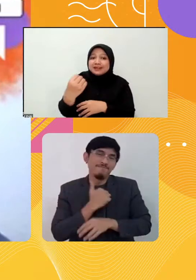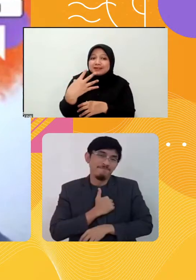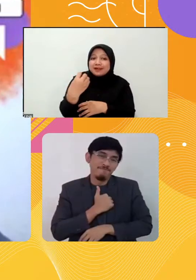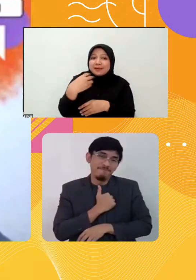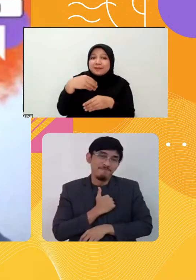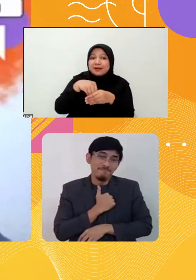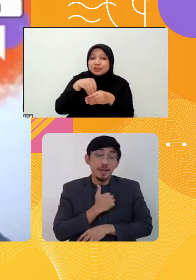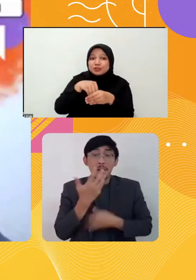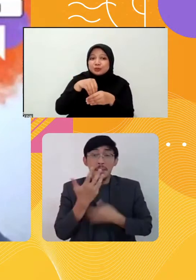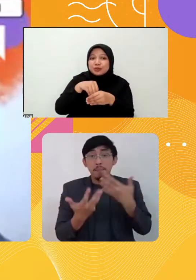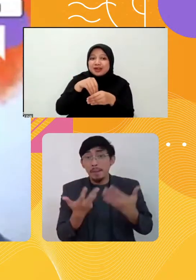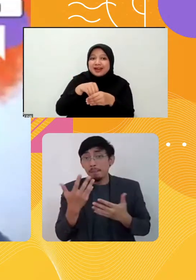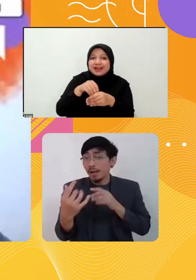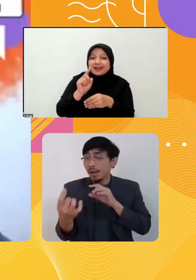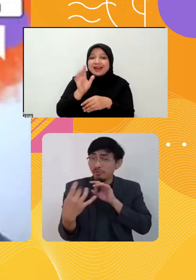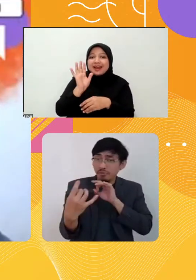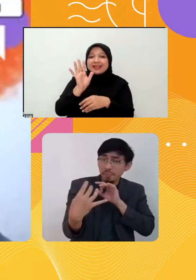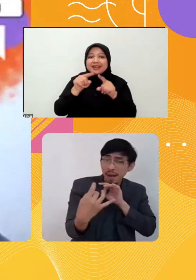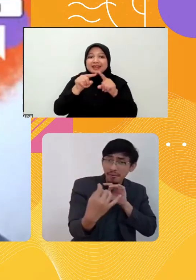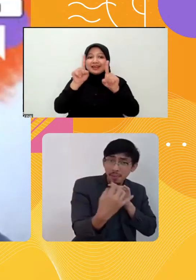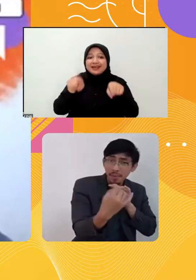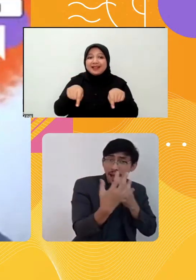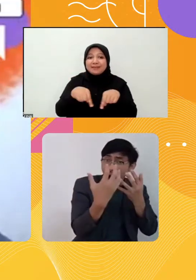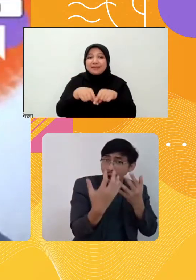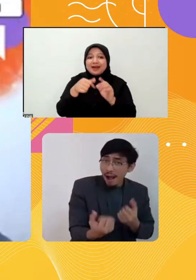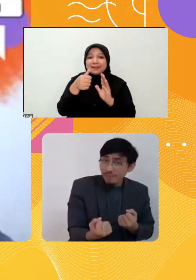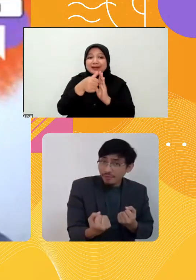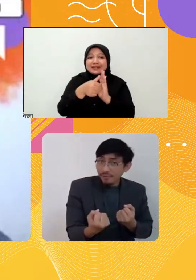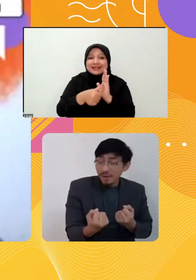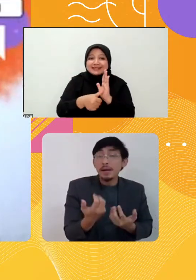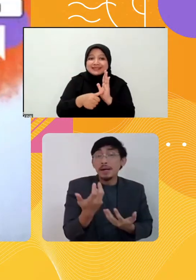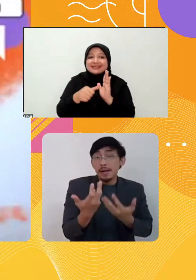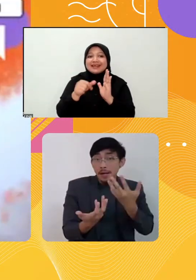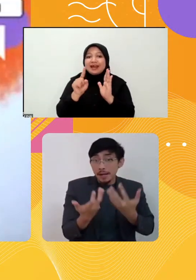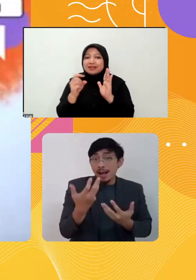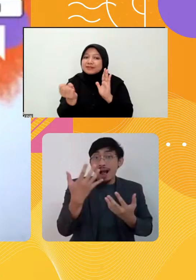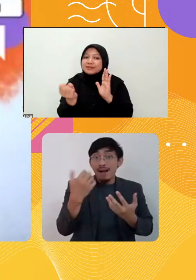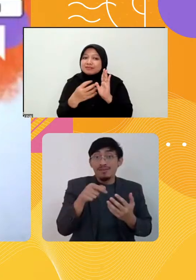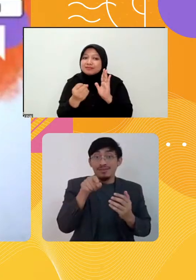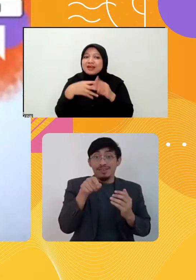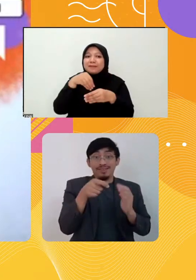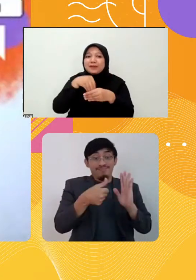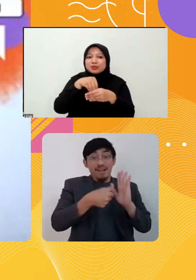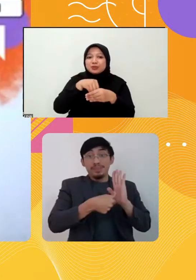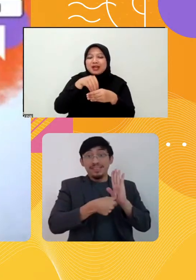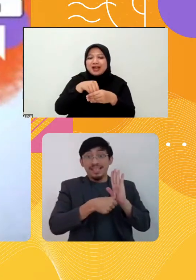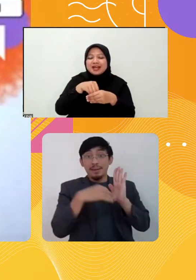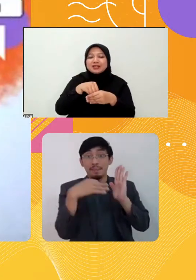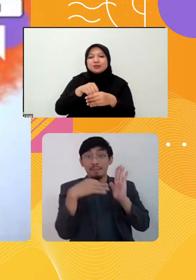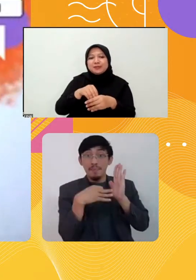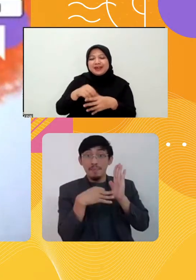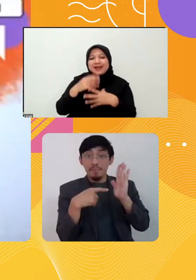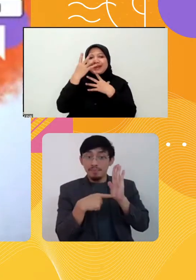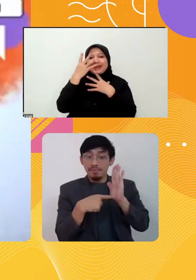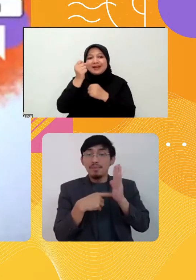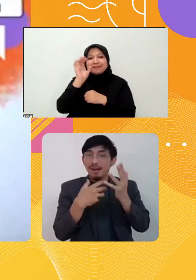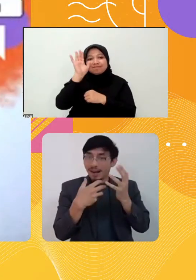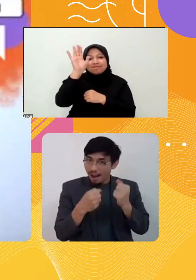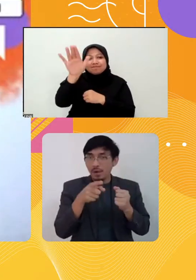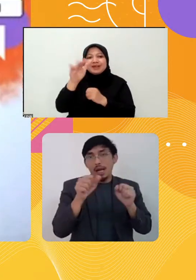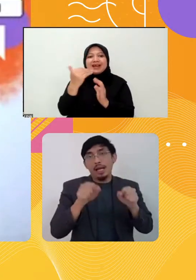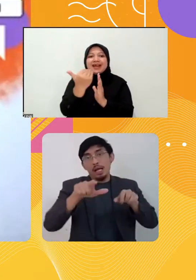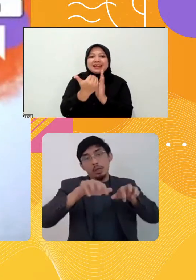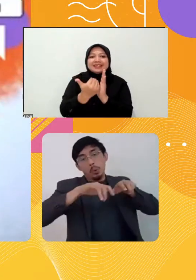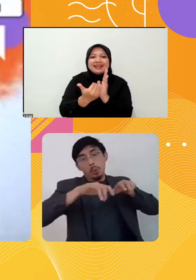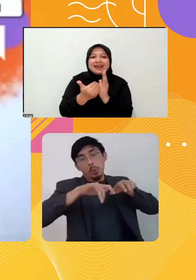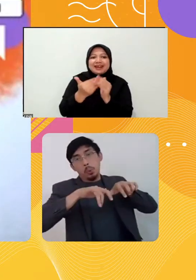form. So please help us to make this event be better, and